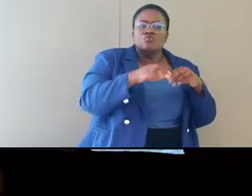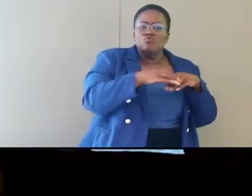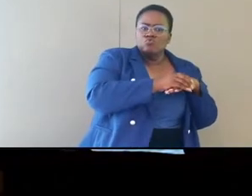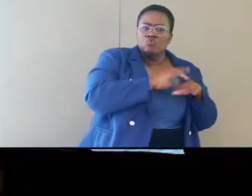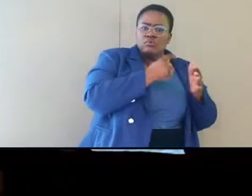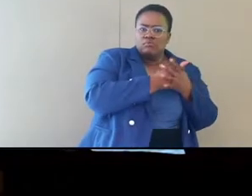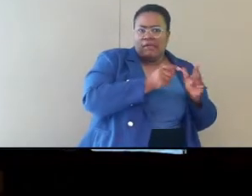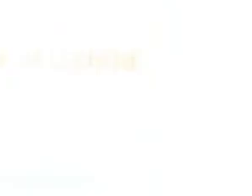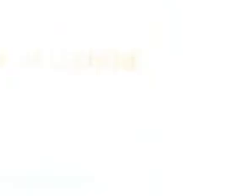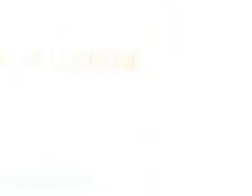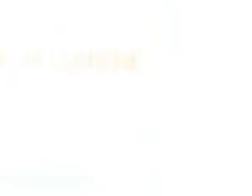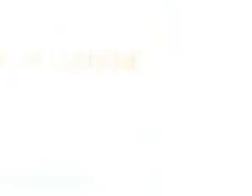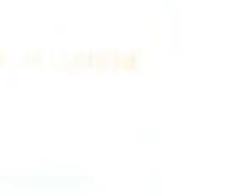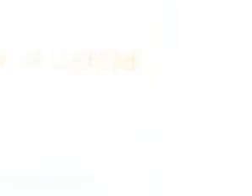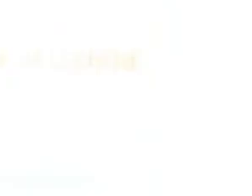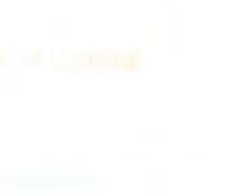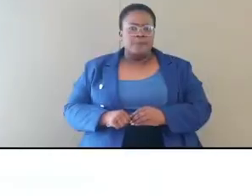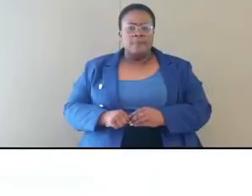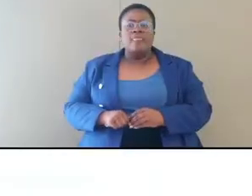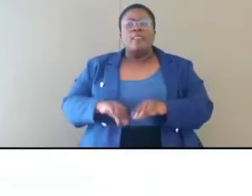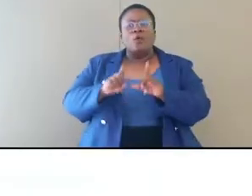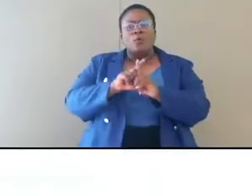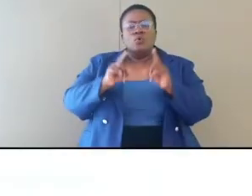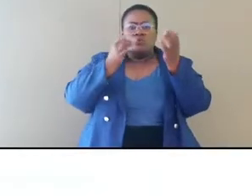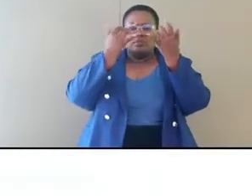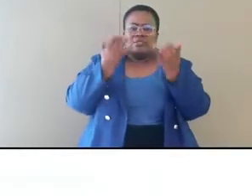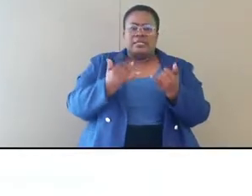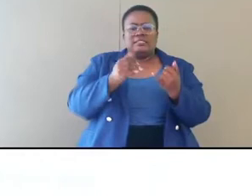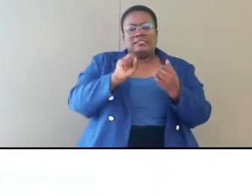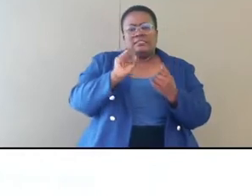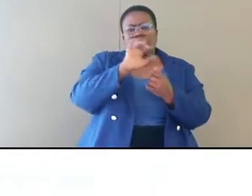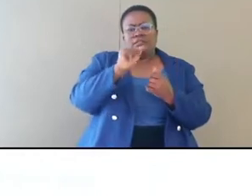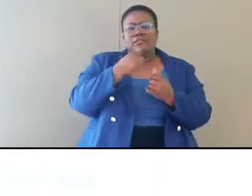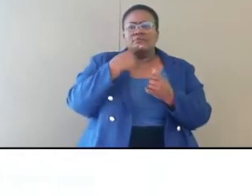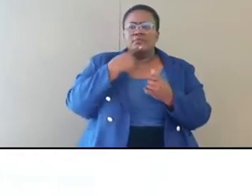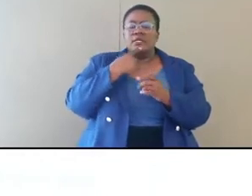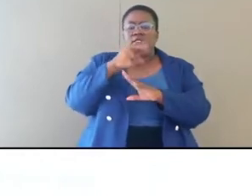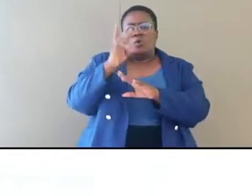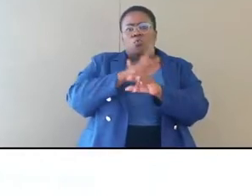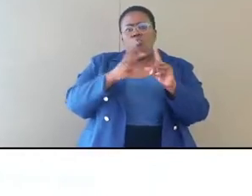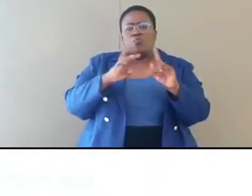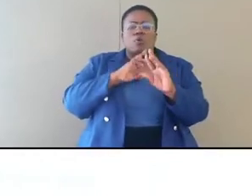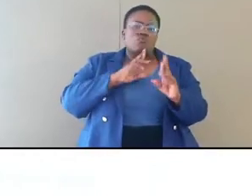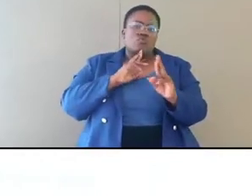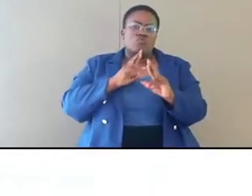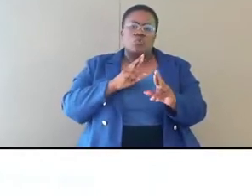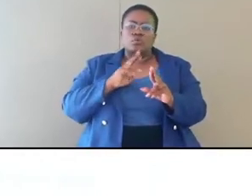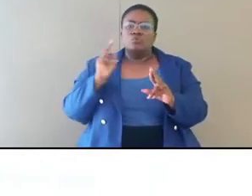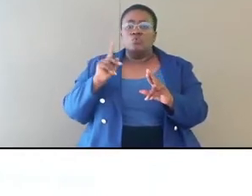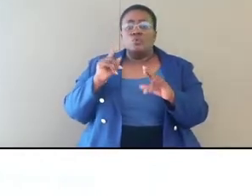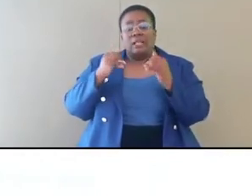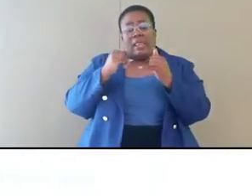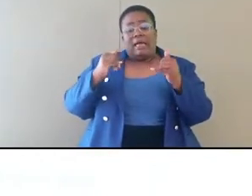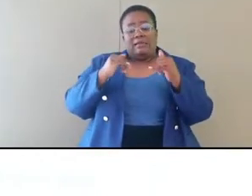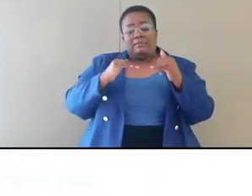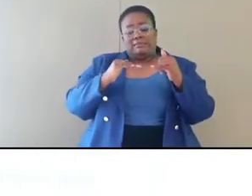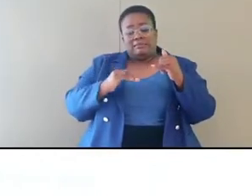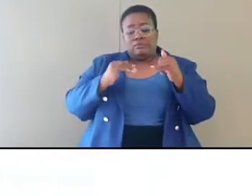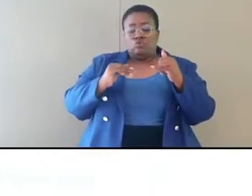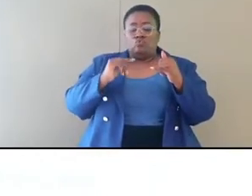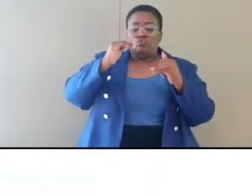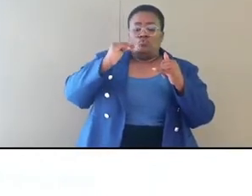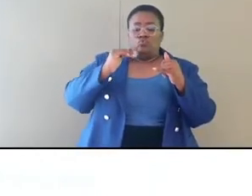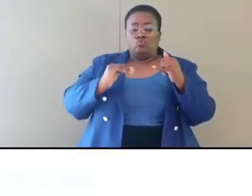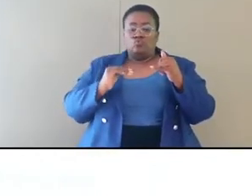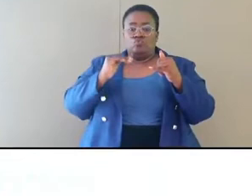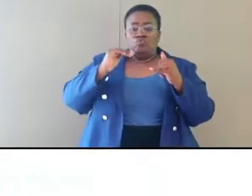involved in that. And even Stats SA has warned in its report that it is the line below which one has to choose between